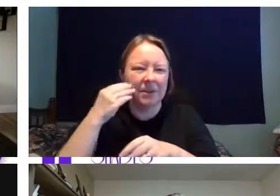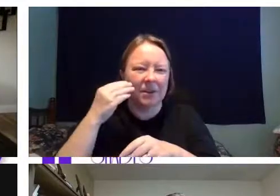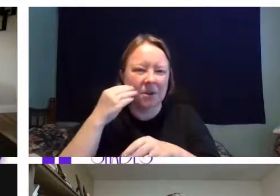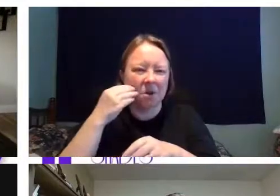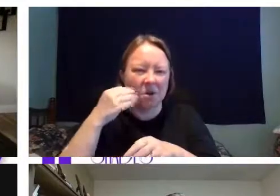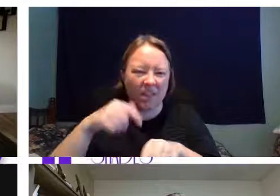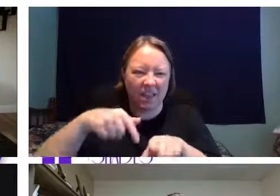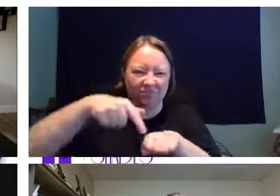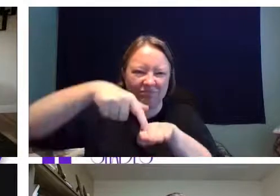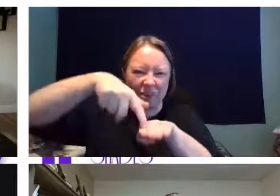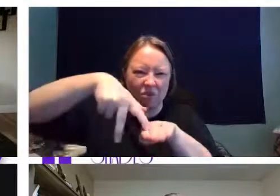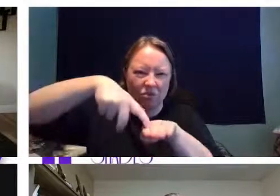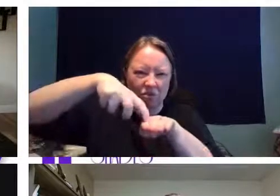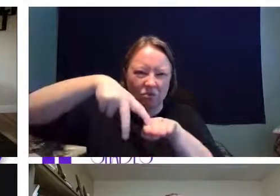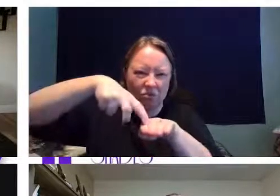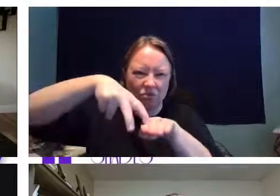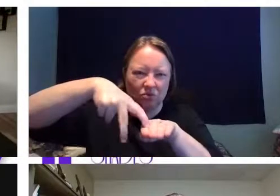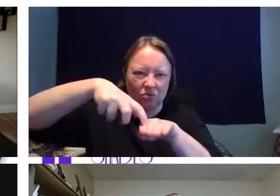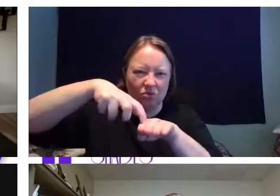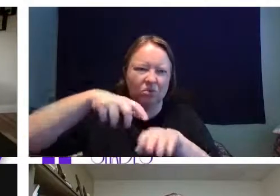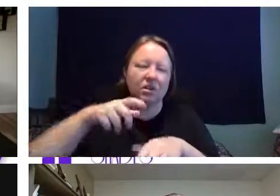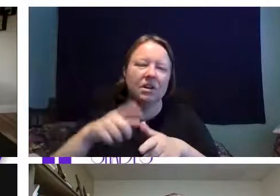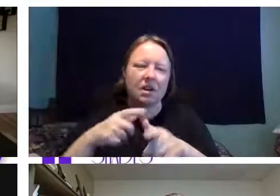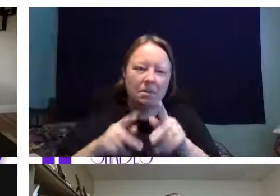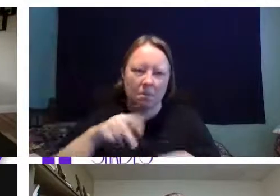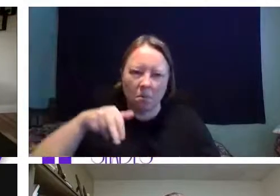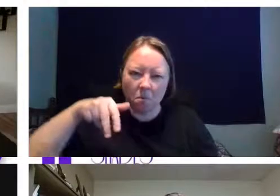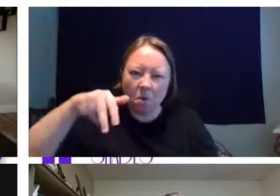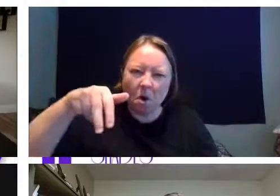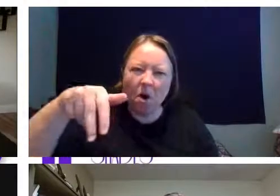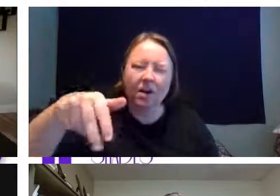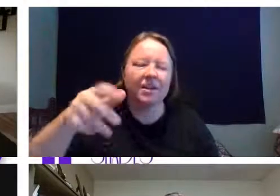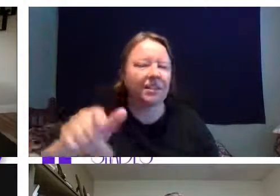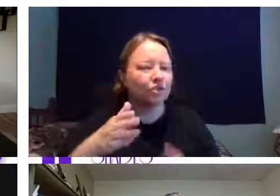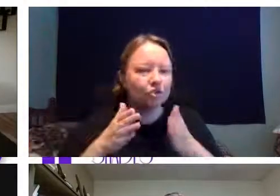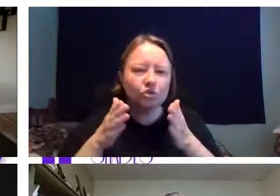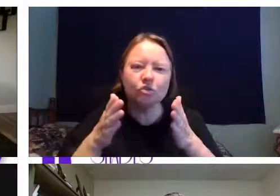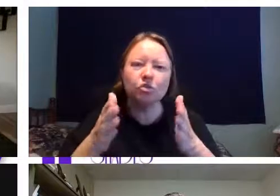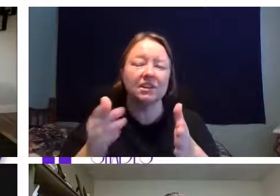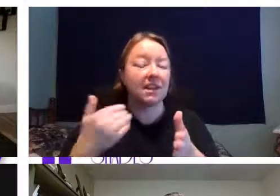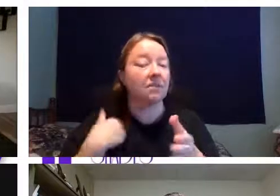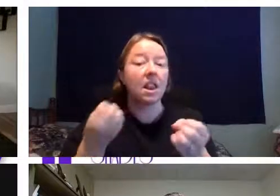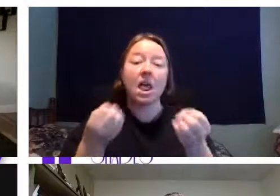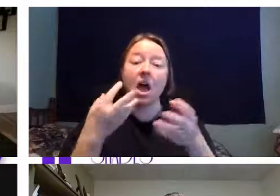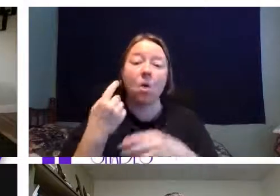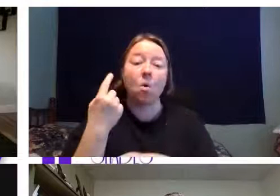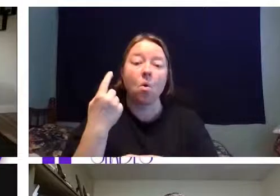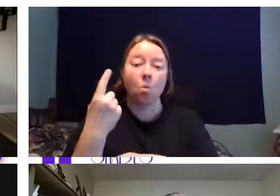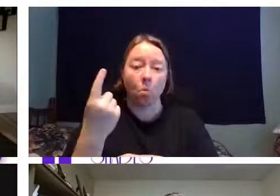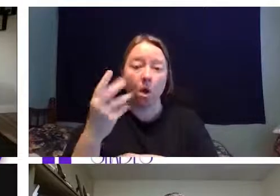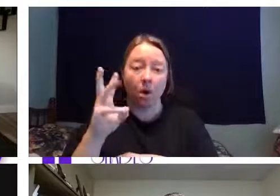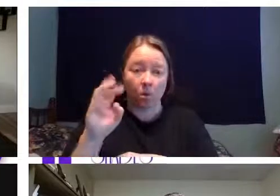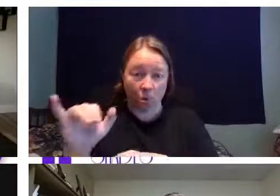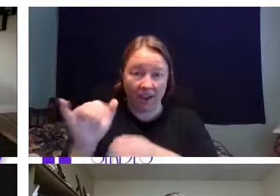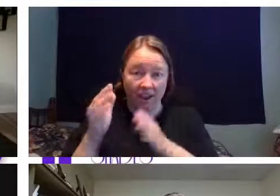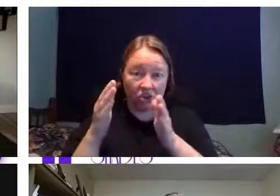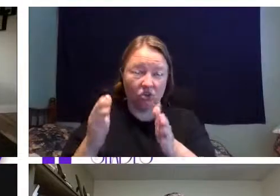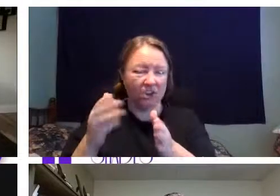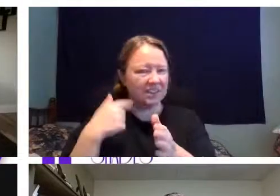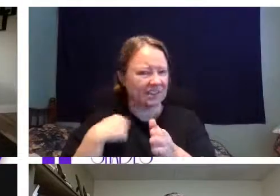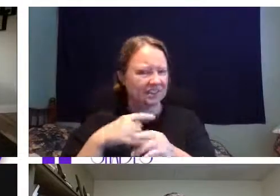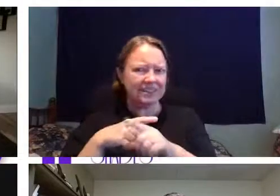pedestrians and things like that, and just the way of their streets. They had a lot of one ways. It's just a little bit of a different